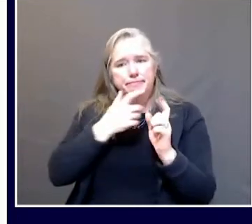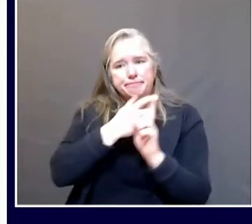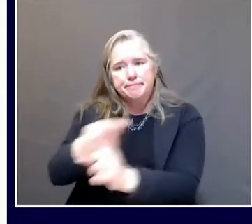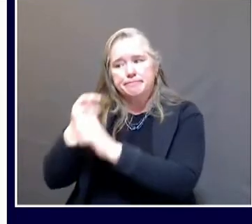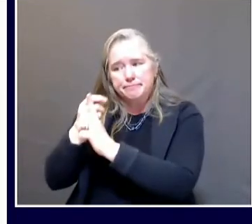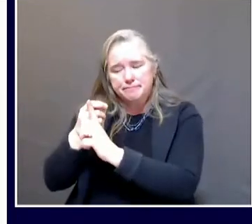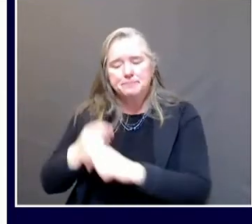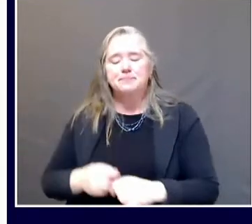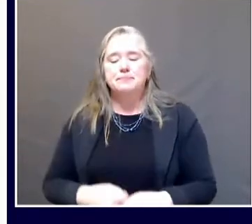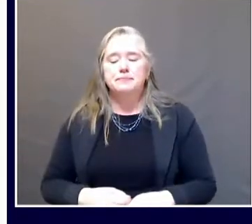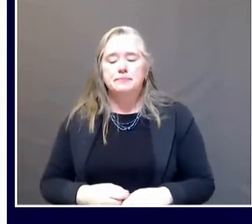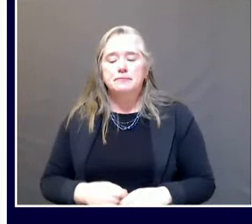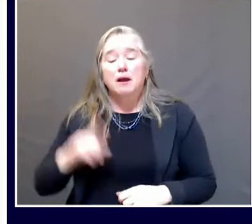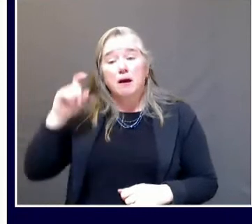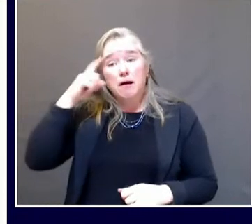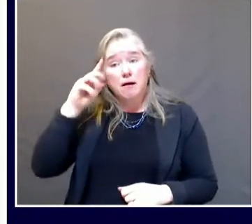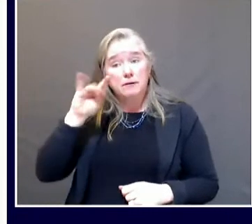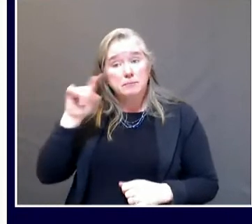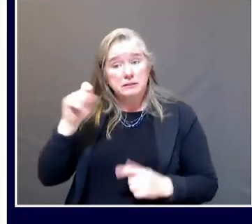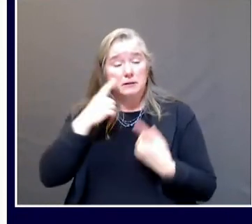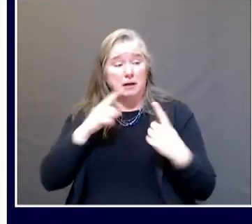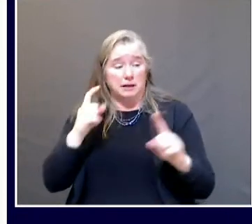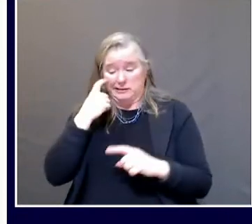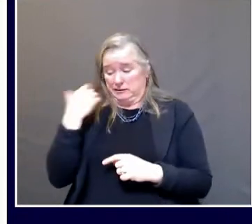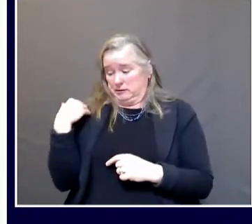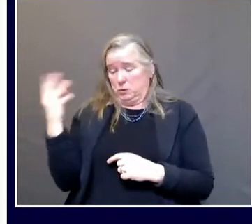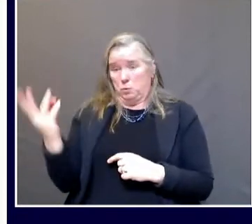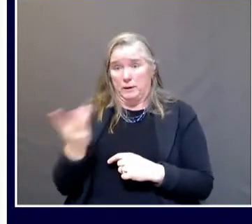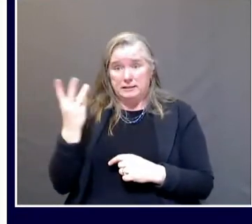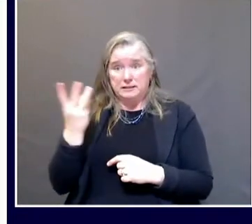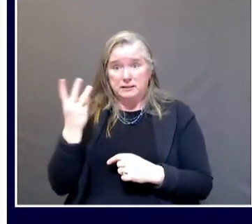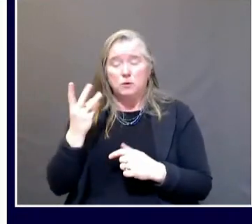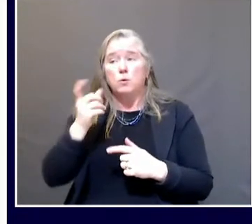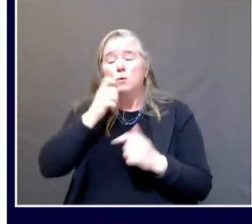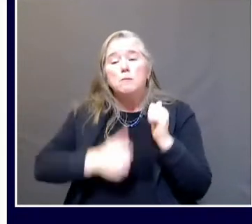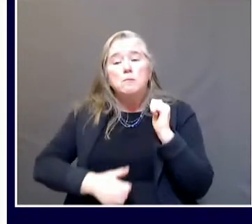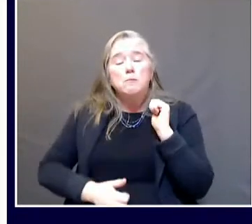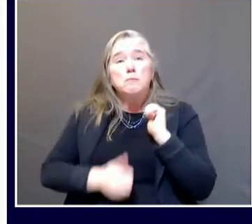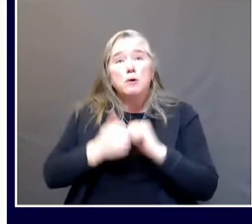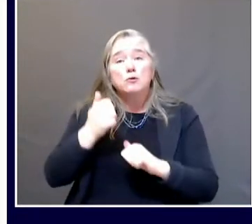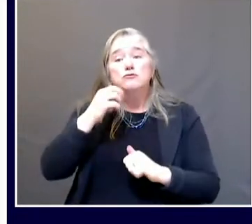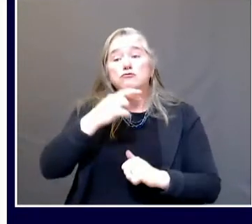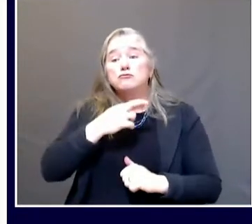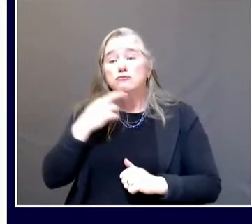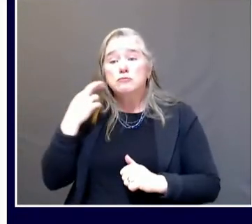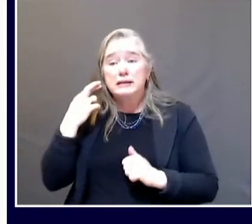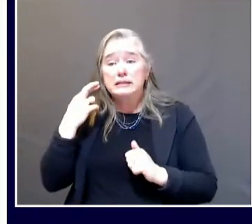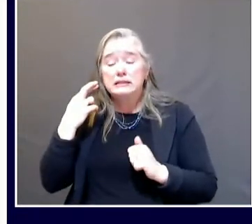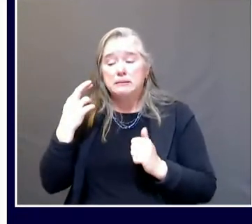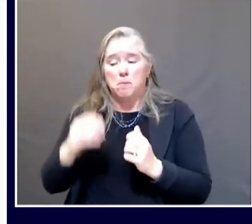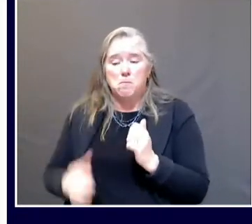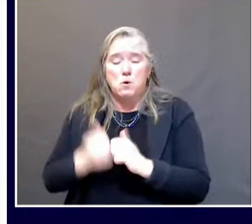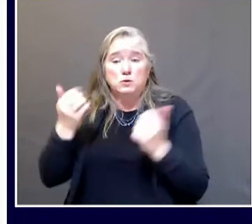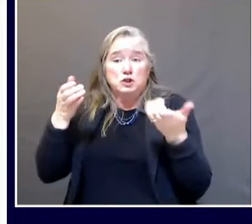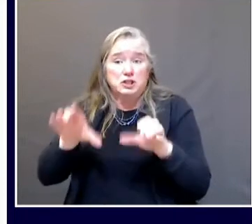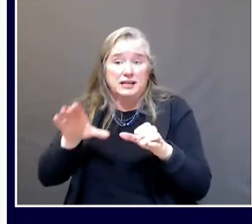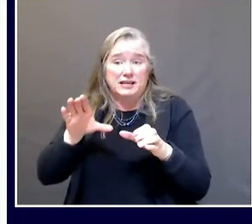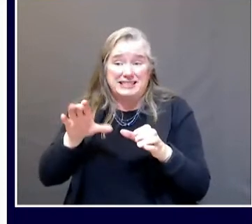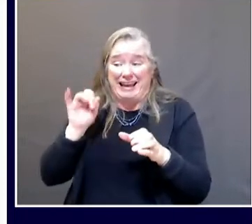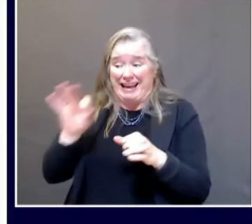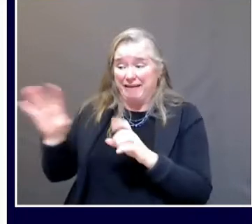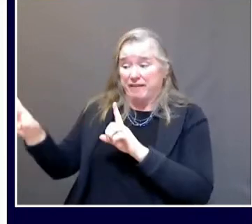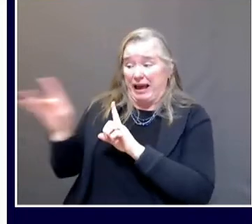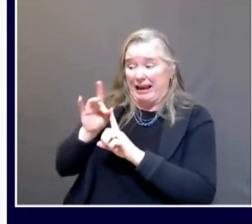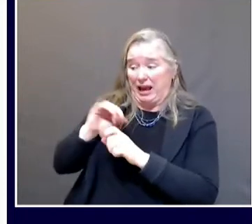Mills announced on Wednesday, which is those people at most risk of suffering and death older people, and eventually people with